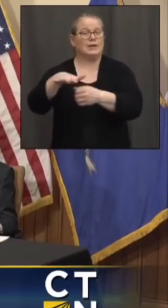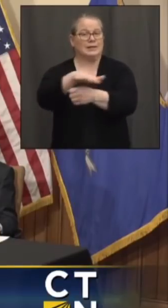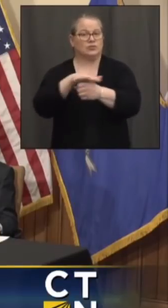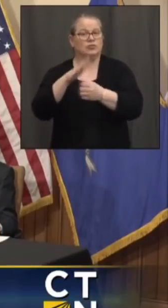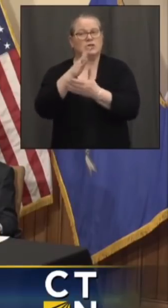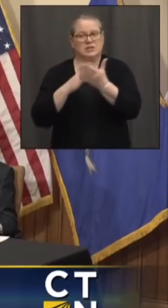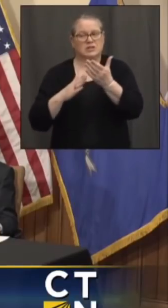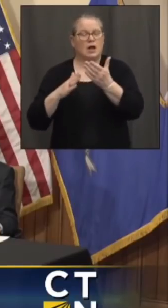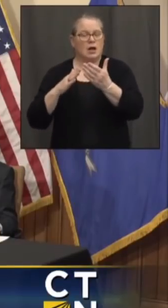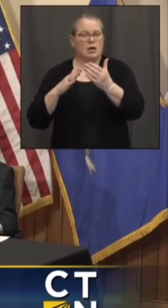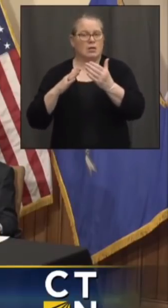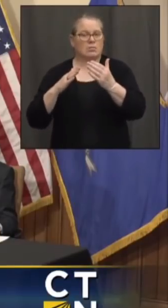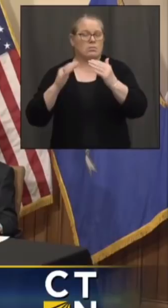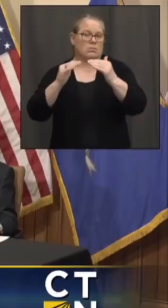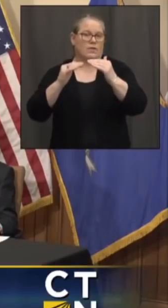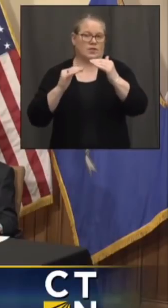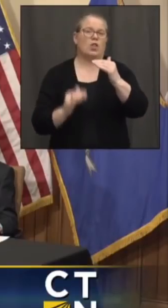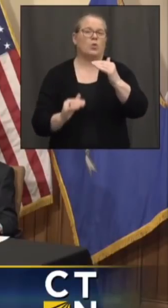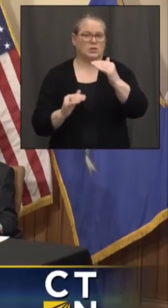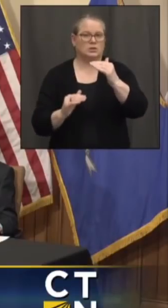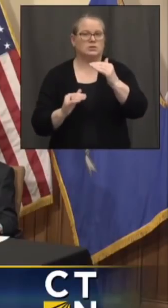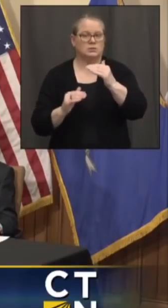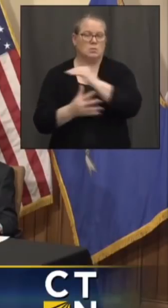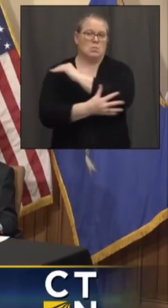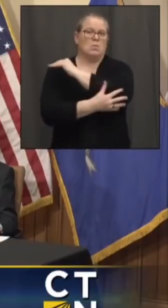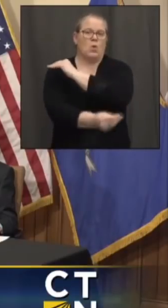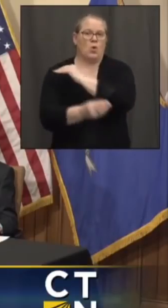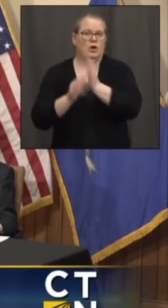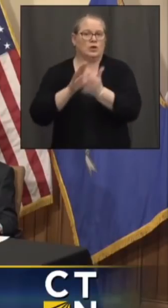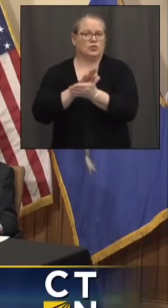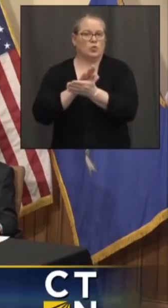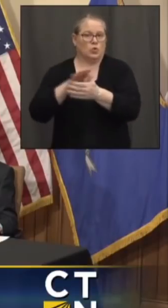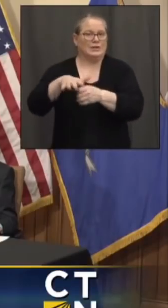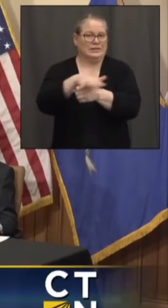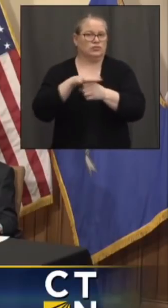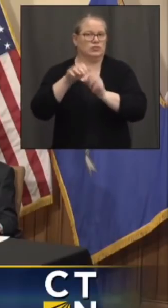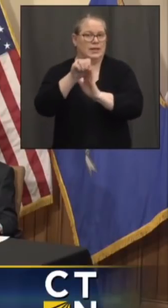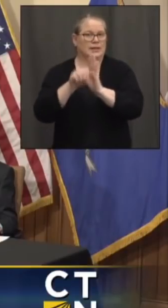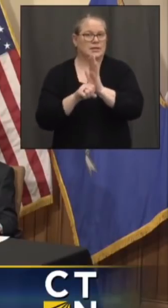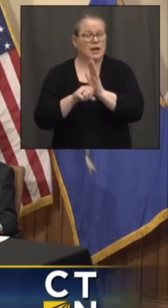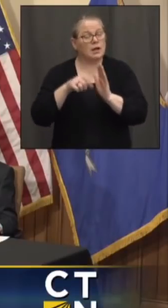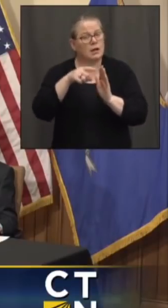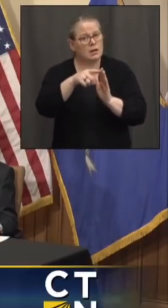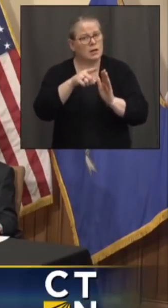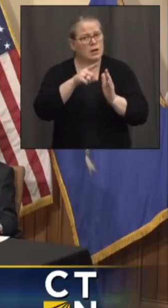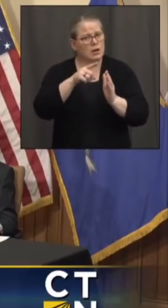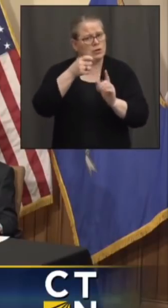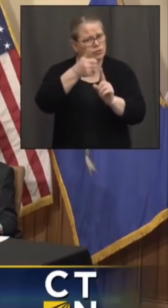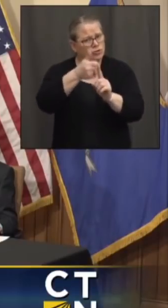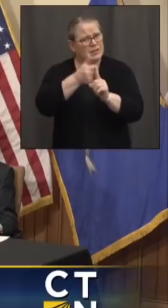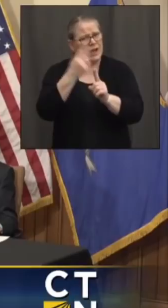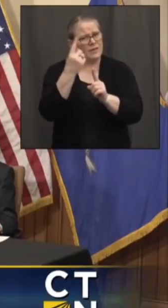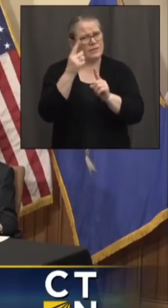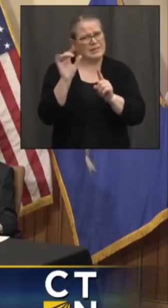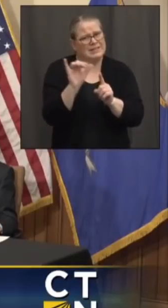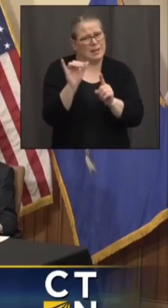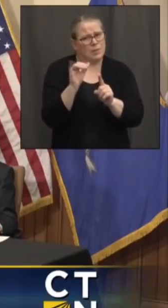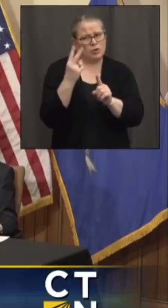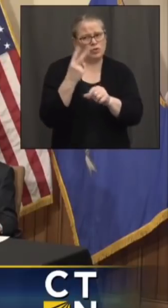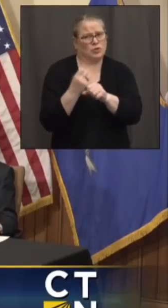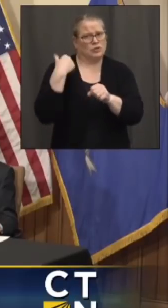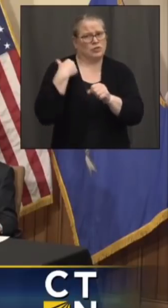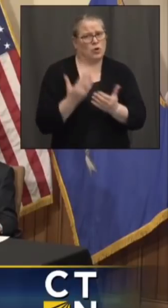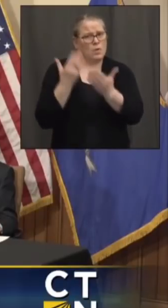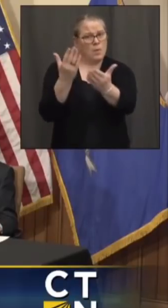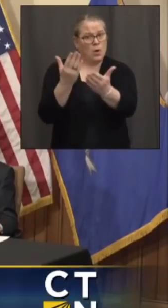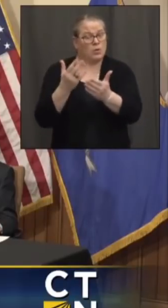lowest performing, neediest school districts in the state. Are you going to be proposing, you proposed something similar, I think 2 years ago. Are you going to be